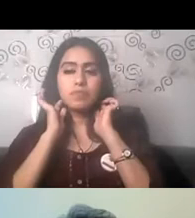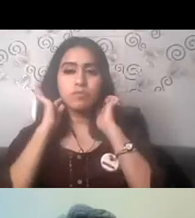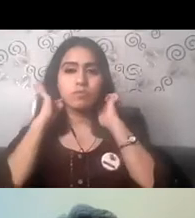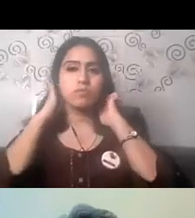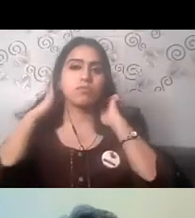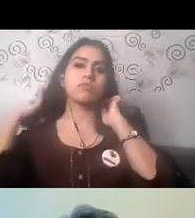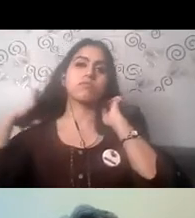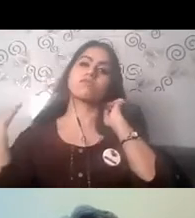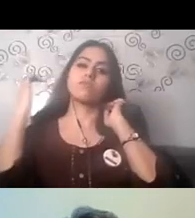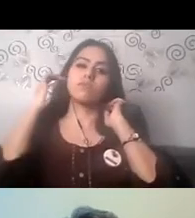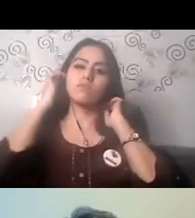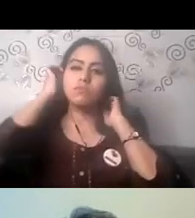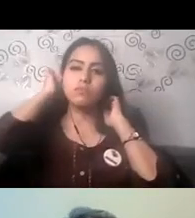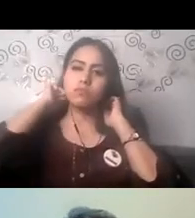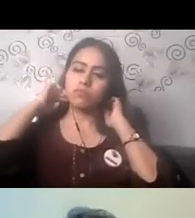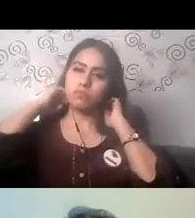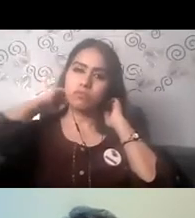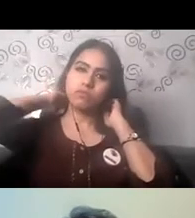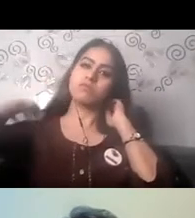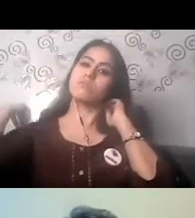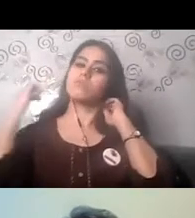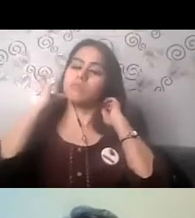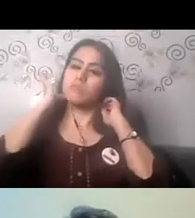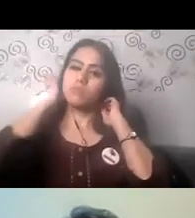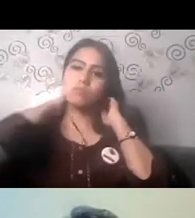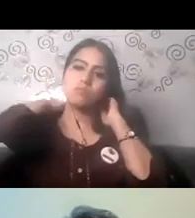Sorry, was that to me again? No, this is, sorry. I